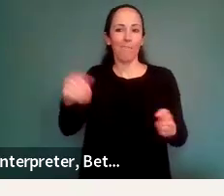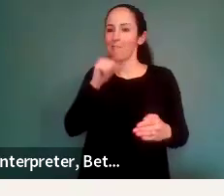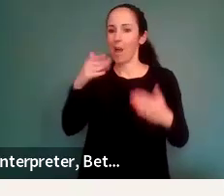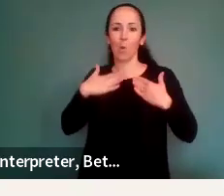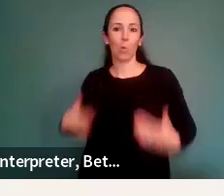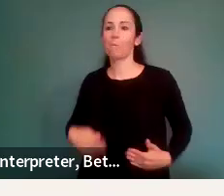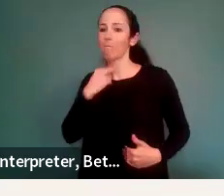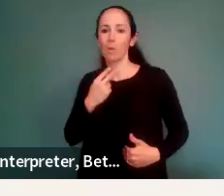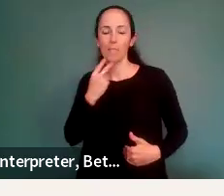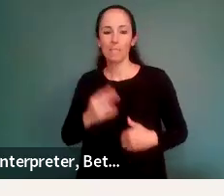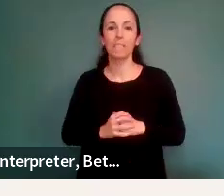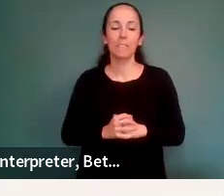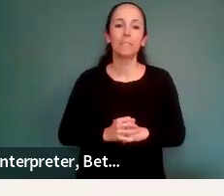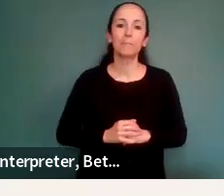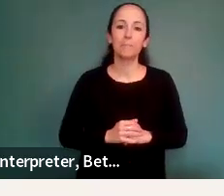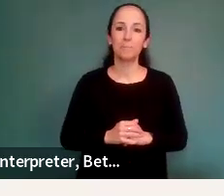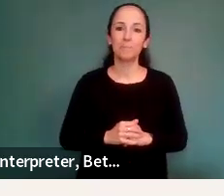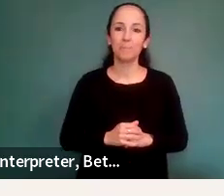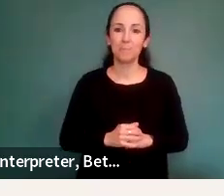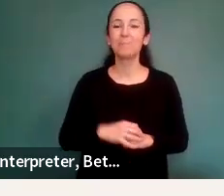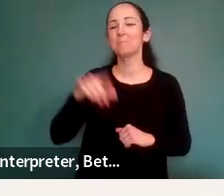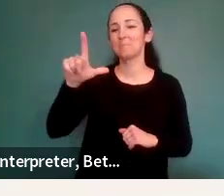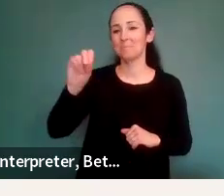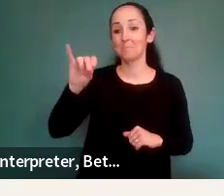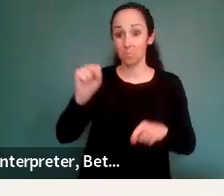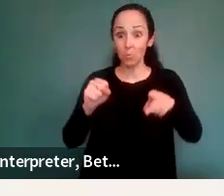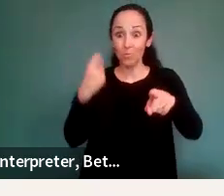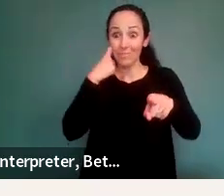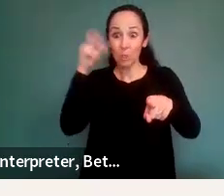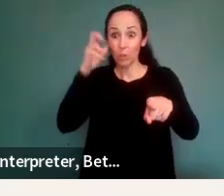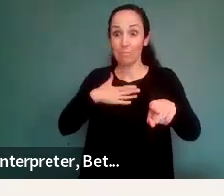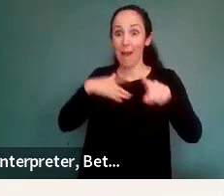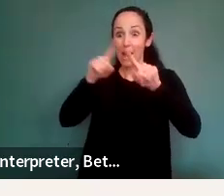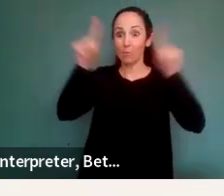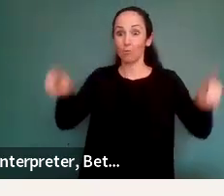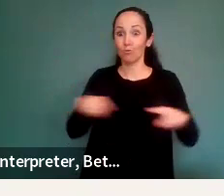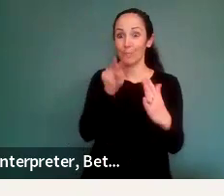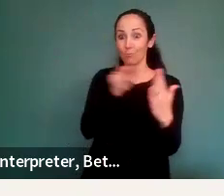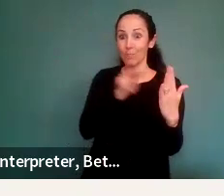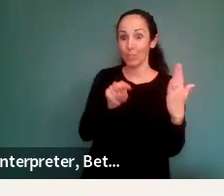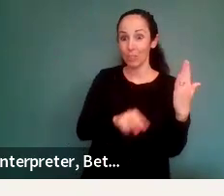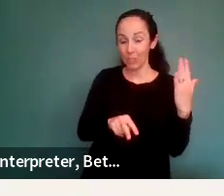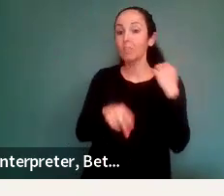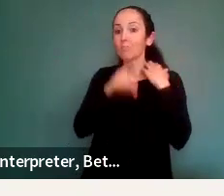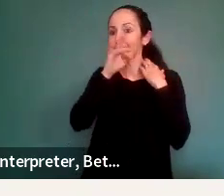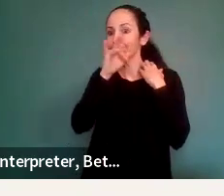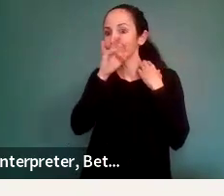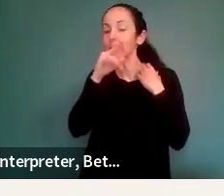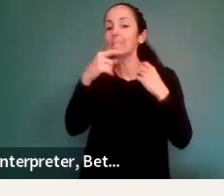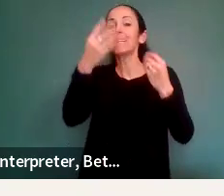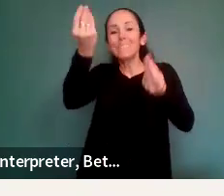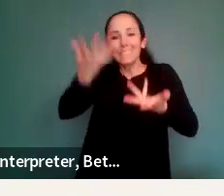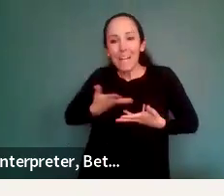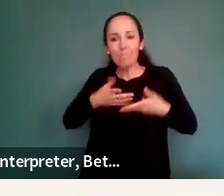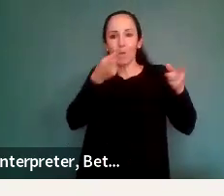you participants can probably now see your screen. are hearing my screen reader read out speech of what's going on in my